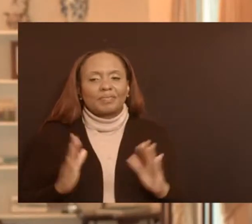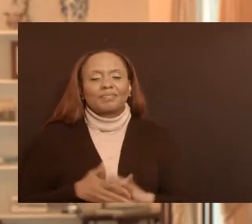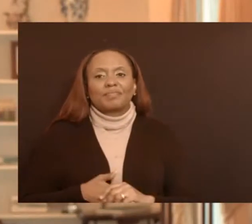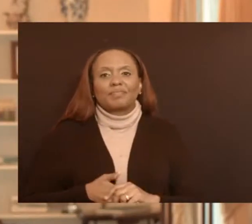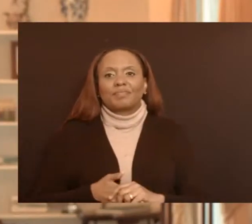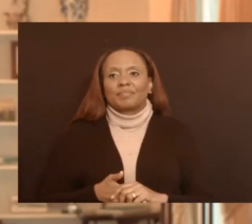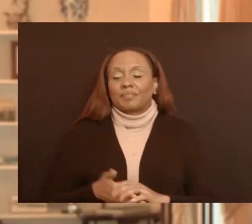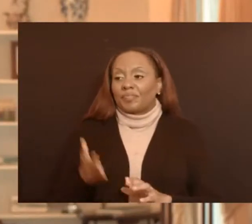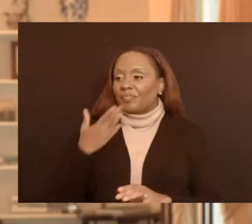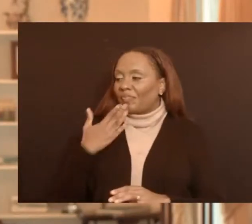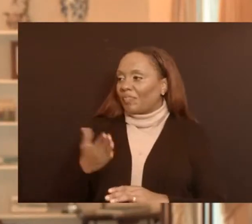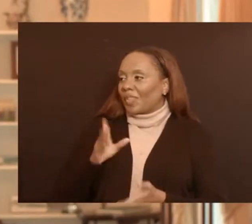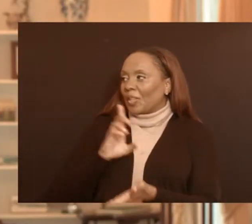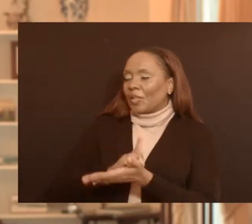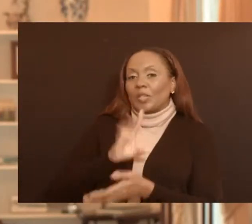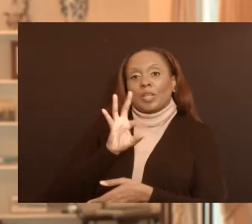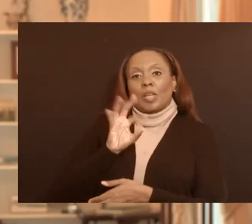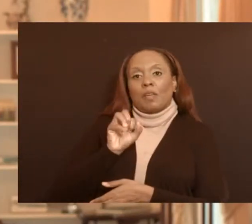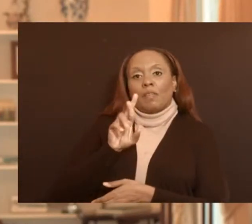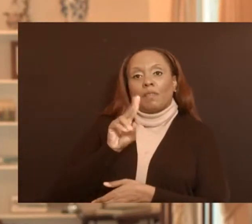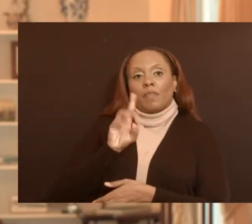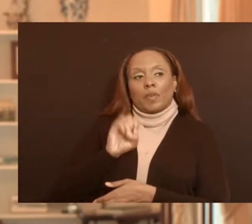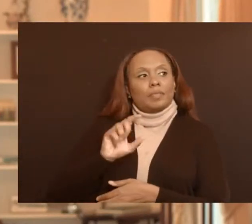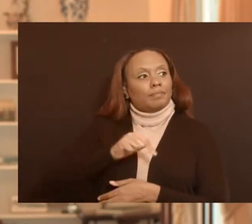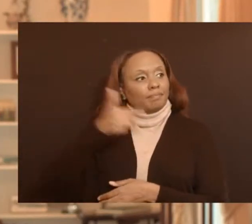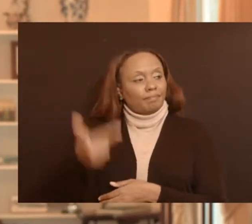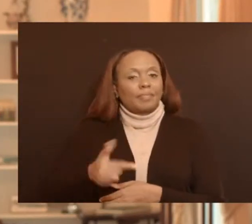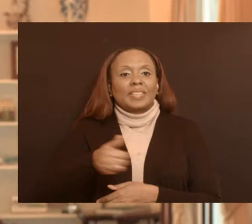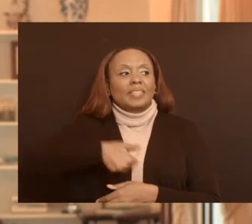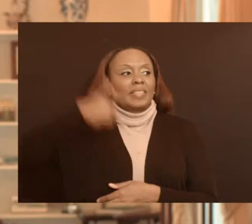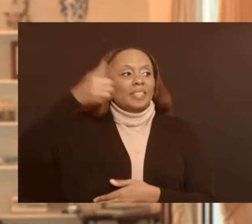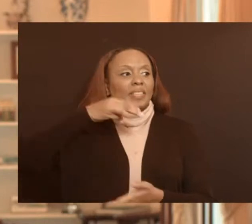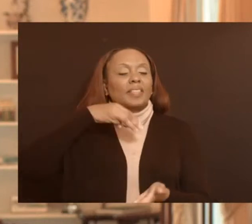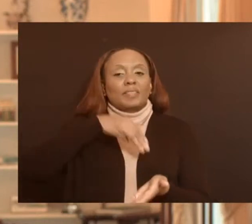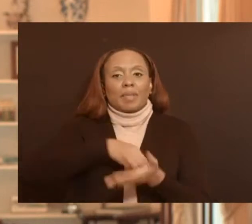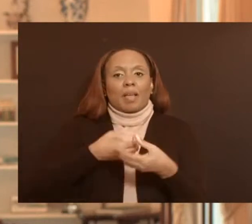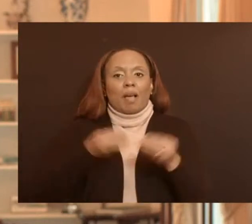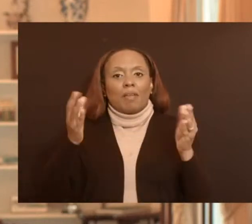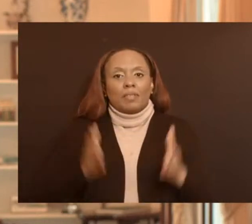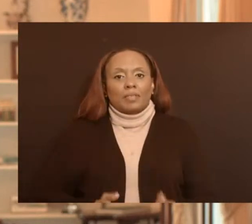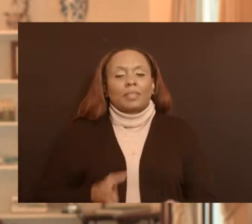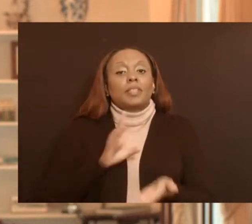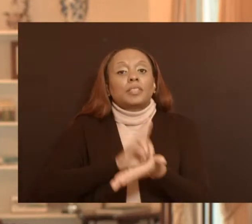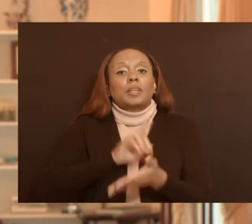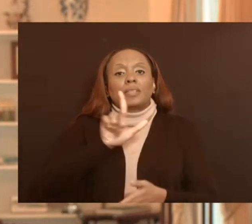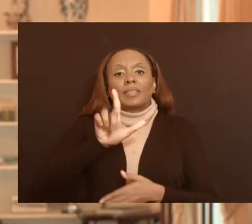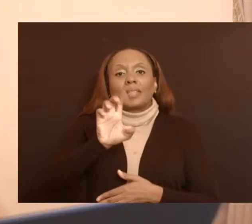Thank you very much, Dr. Ford. We'll now hear from the Senior Medical Officer of Health, Dr. Leslie Rollock.